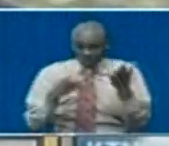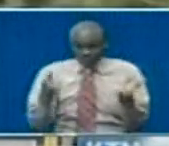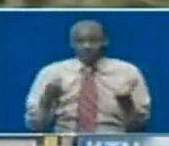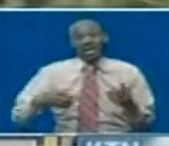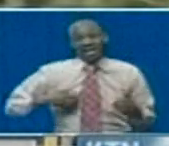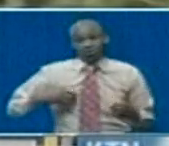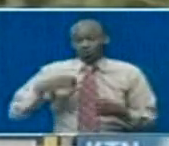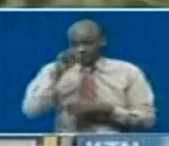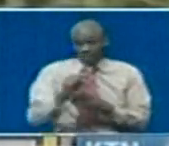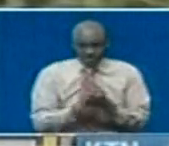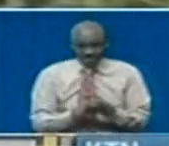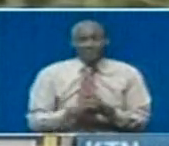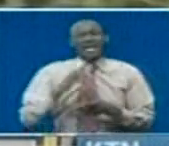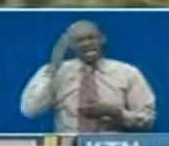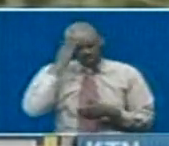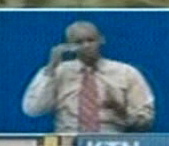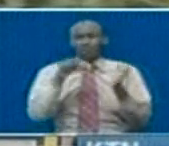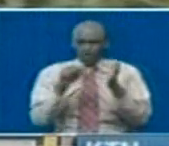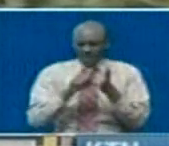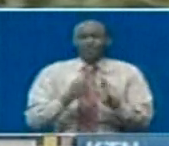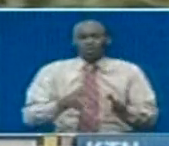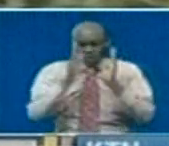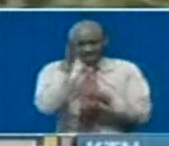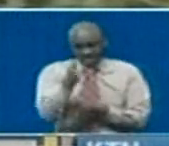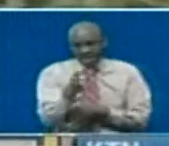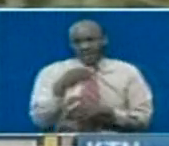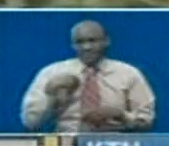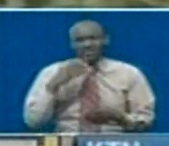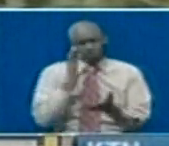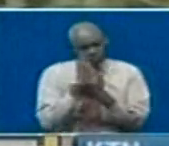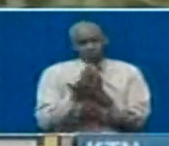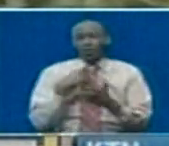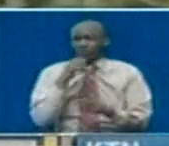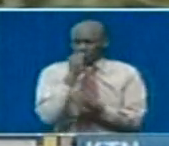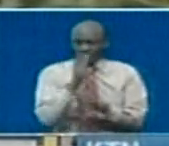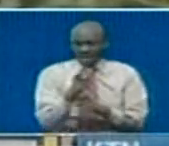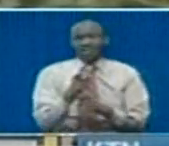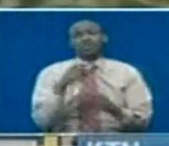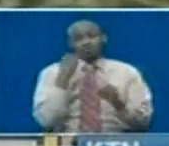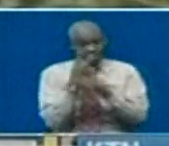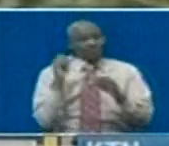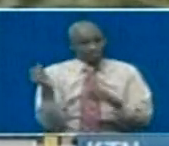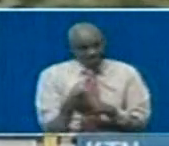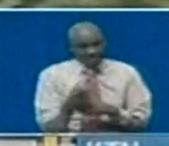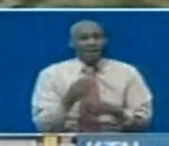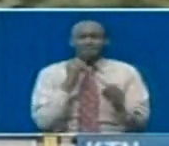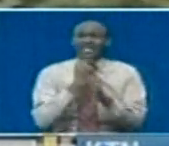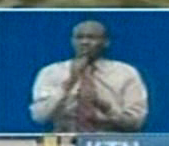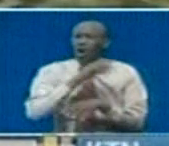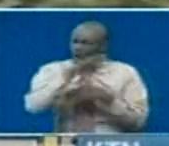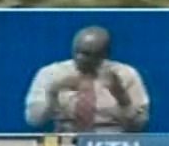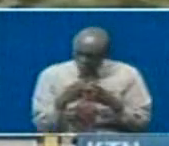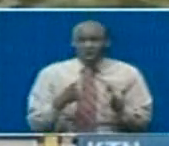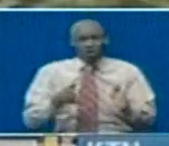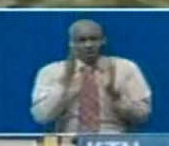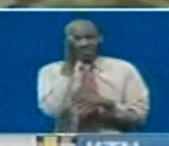South? The issue of roads is very high on my priority, and I want to actually do this job within the next 12 months to ensure that all the roads that, you know,